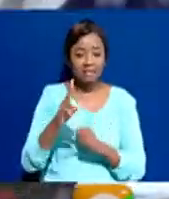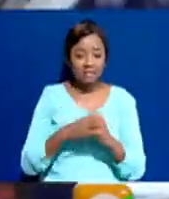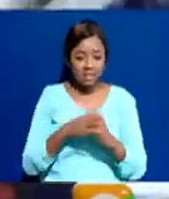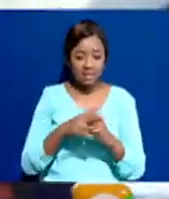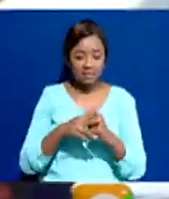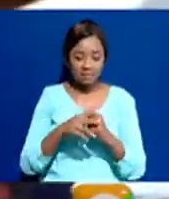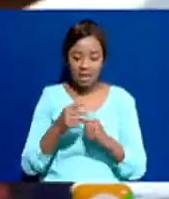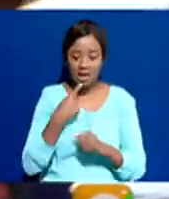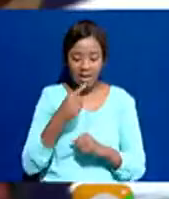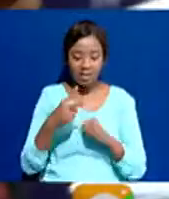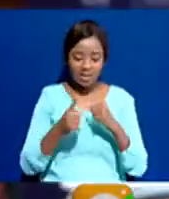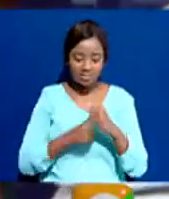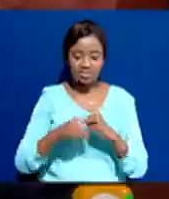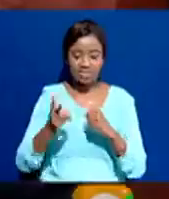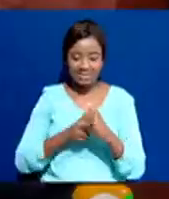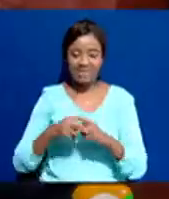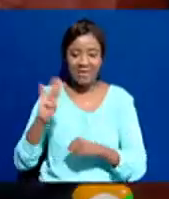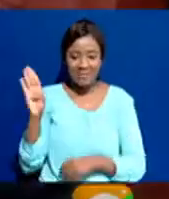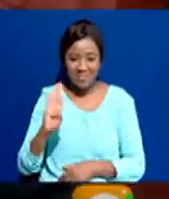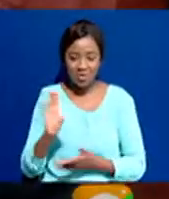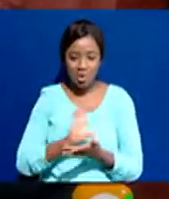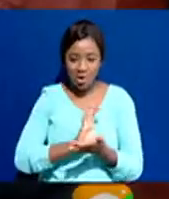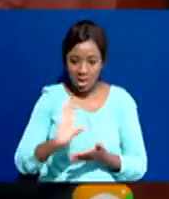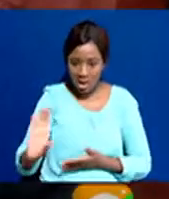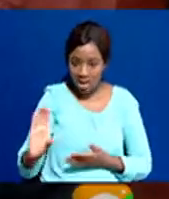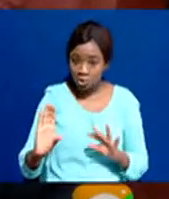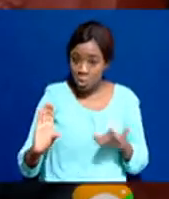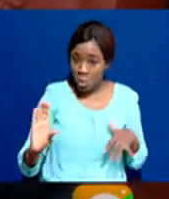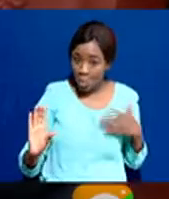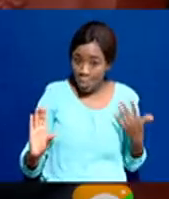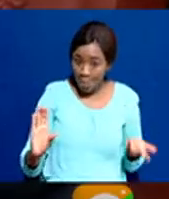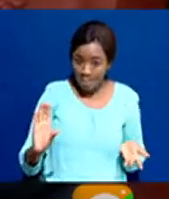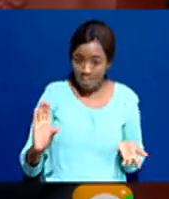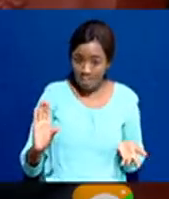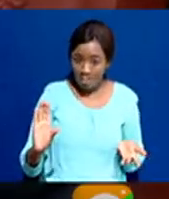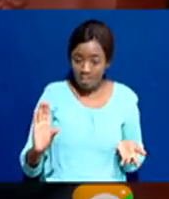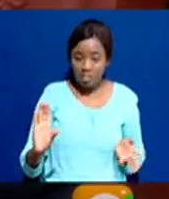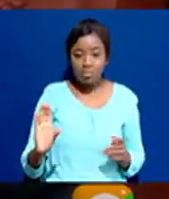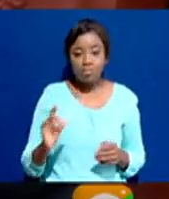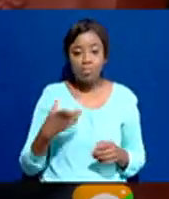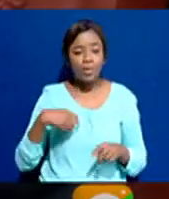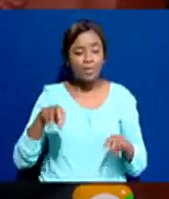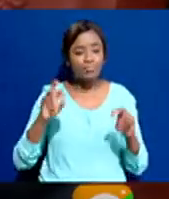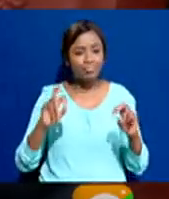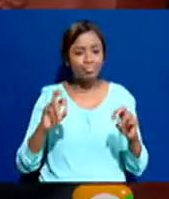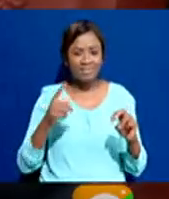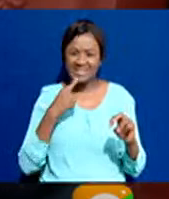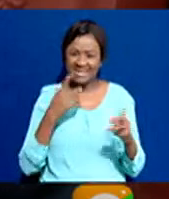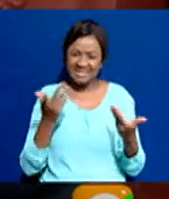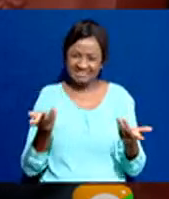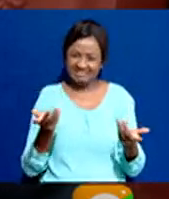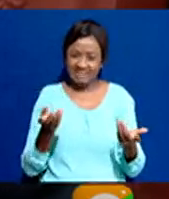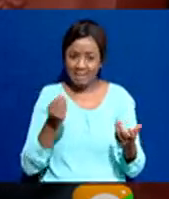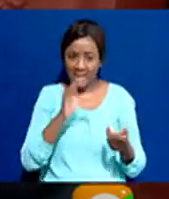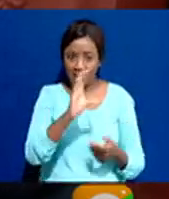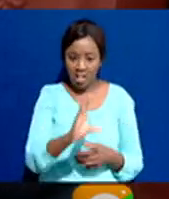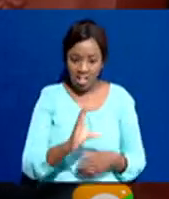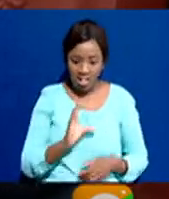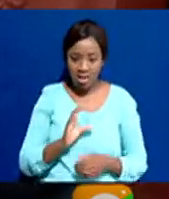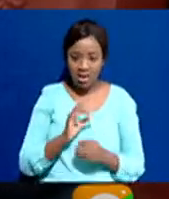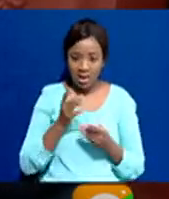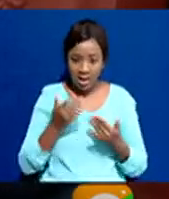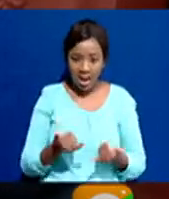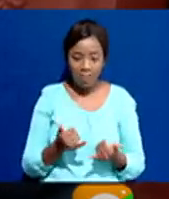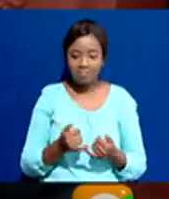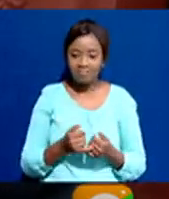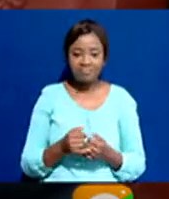were demanding, that is your contractual right, or we sat down and said we don't need all of that in cash now. We